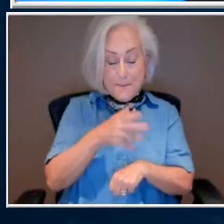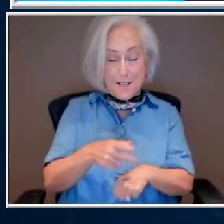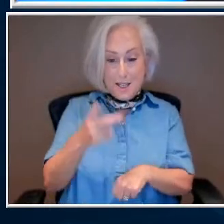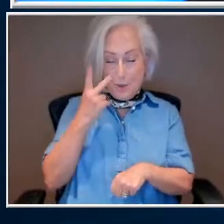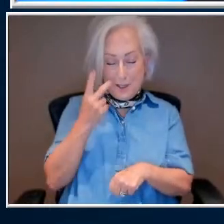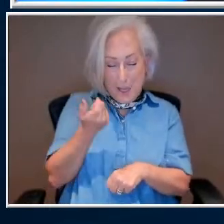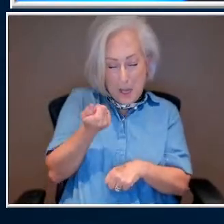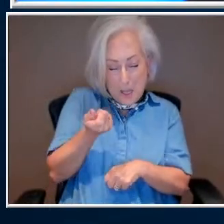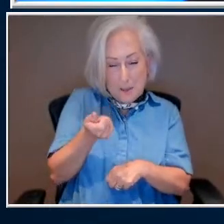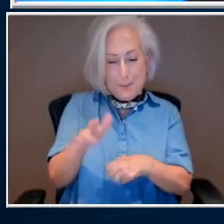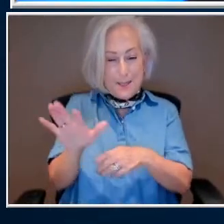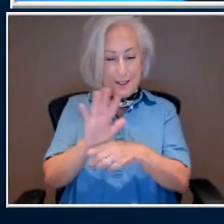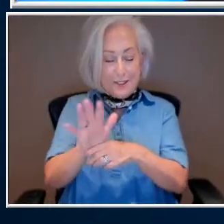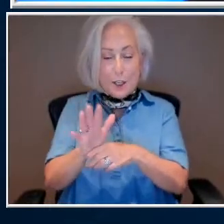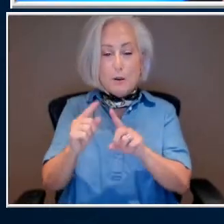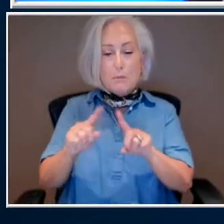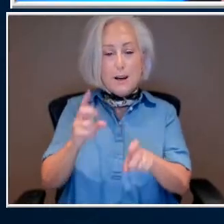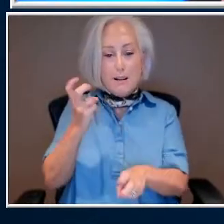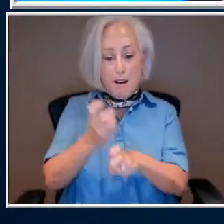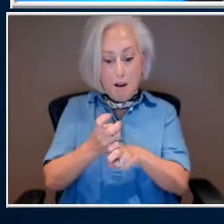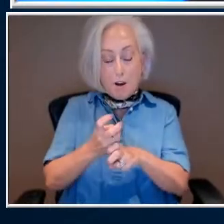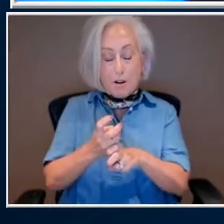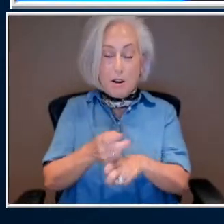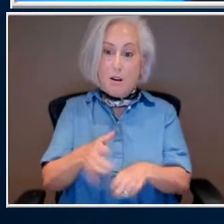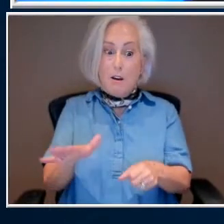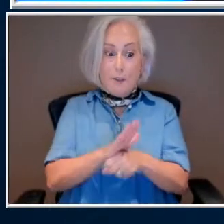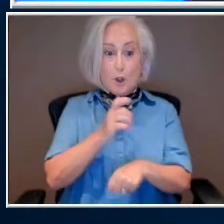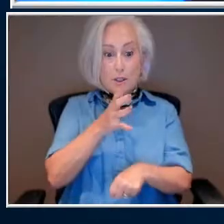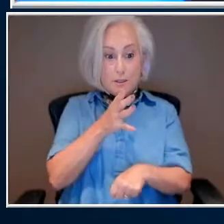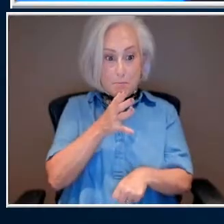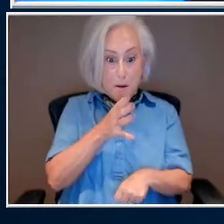it's hard to be a full-time mom and work anyway. But then you